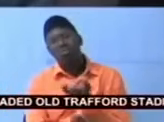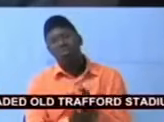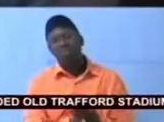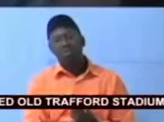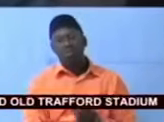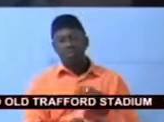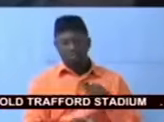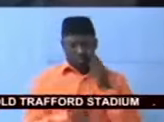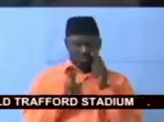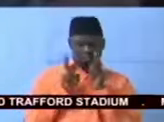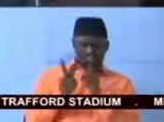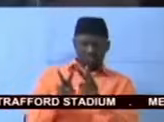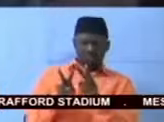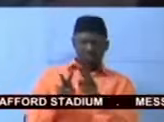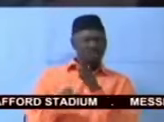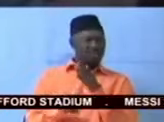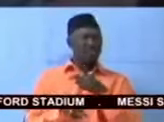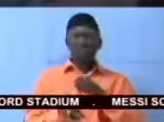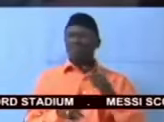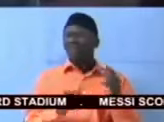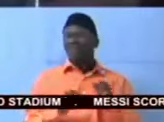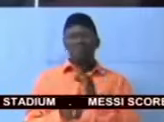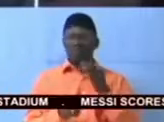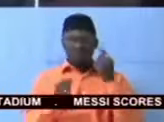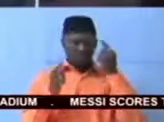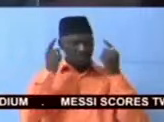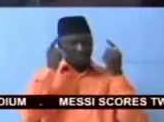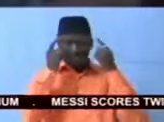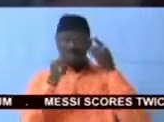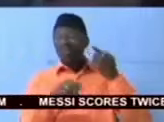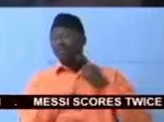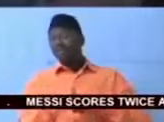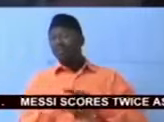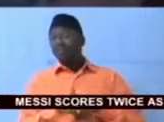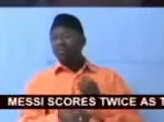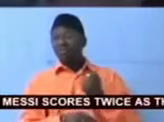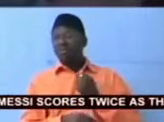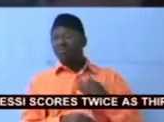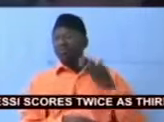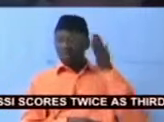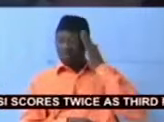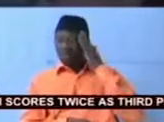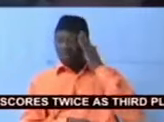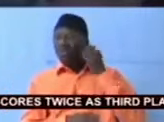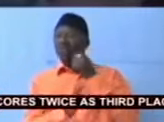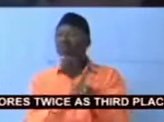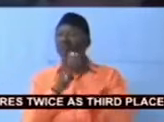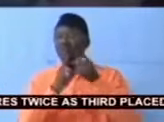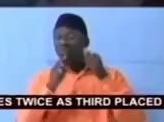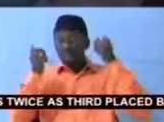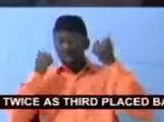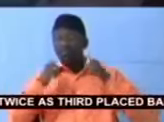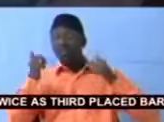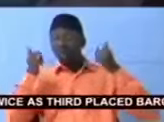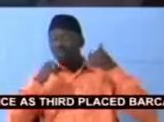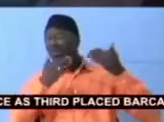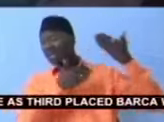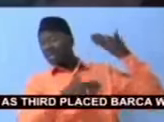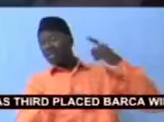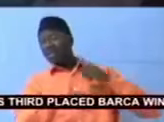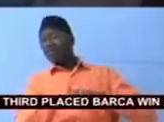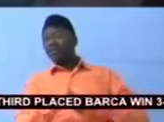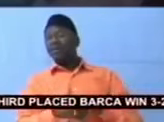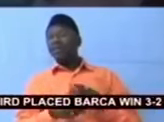because we were very aware of the situation back then ñu jaxlé won dék xamné nak jamono bo nekkene bi